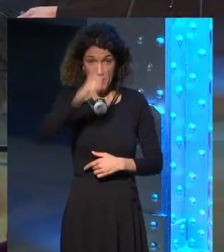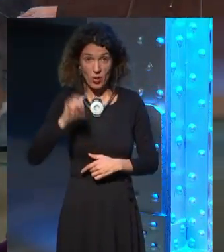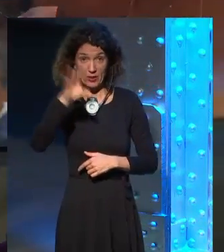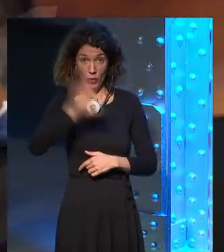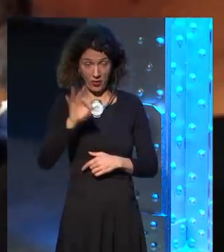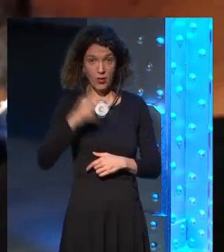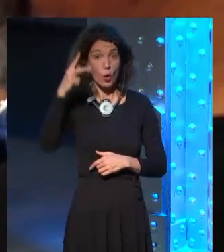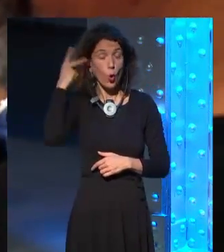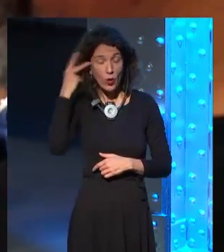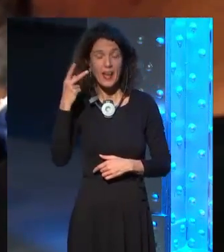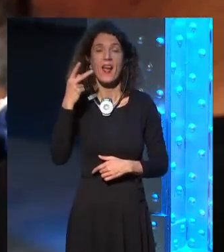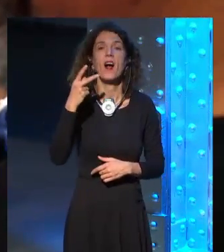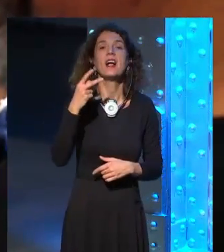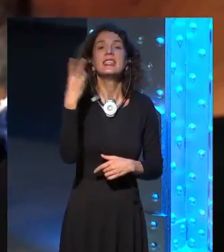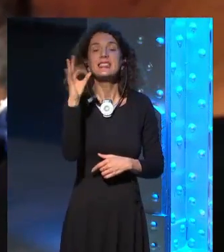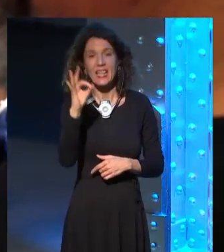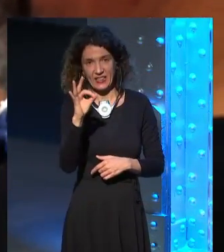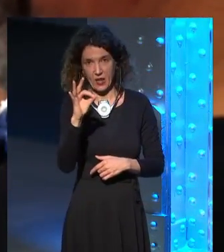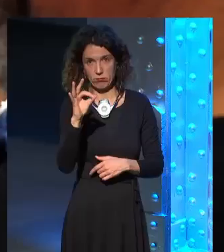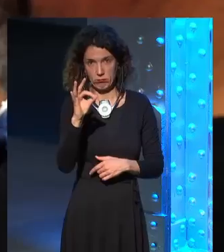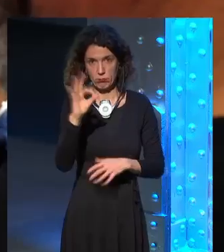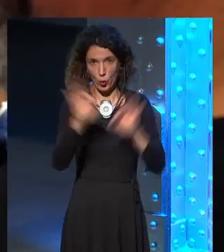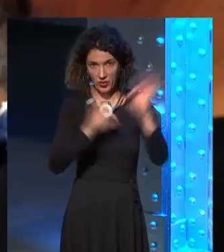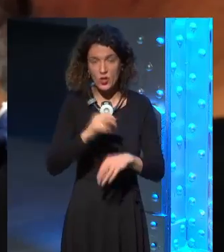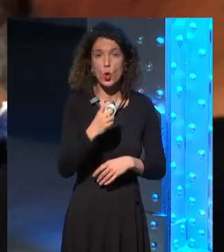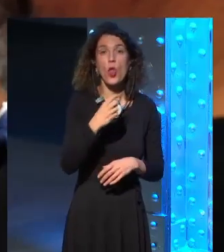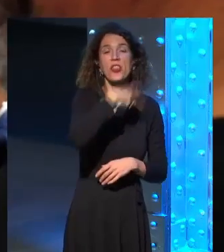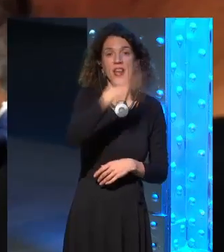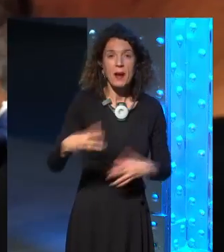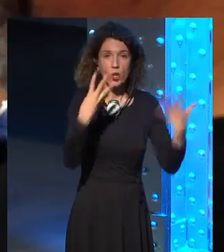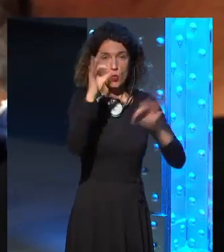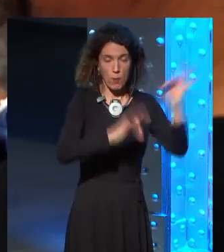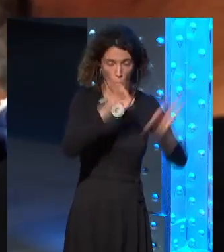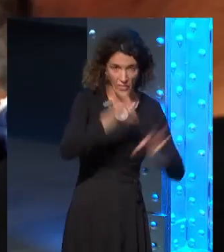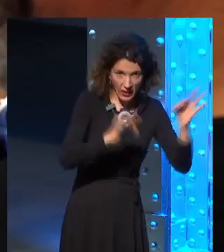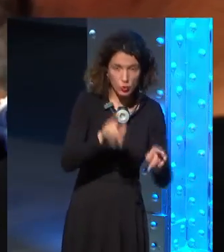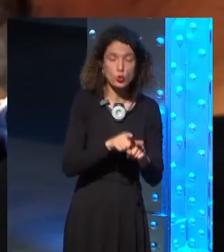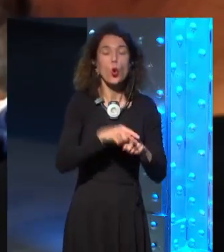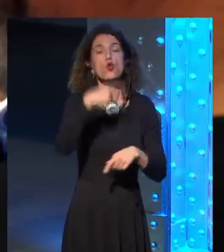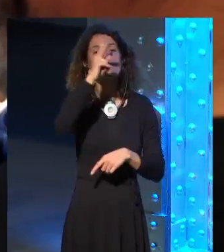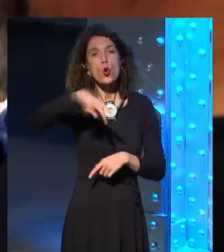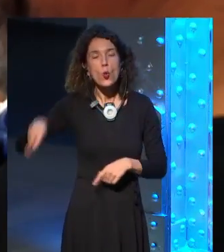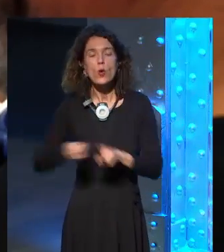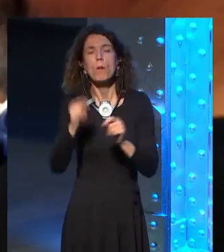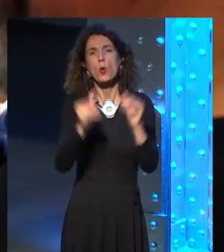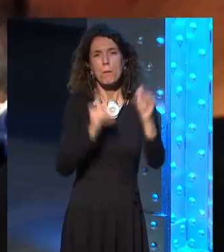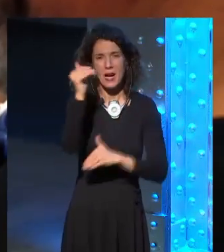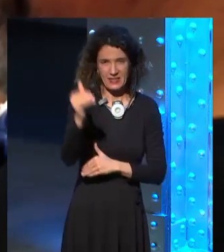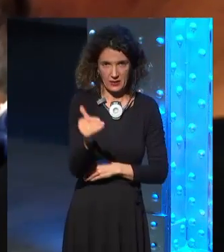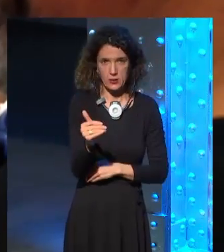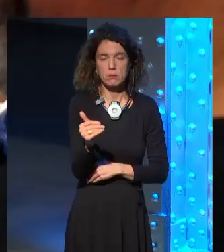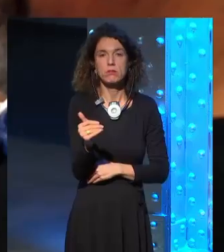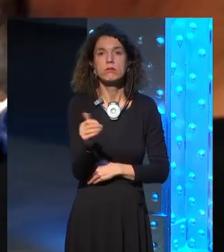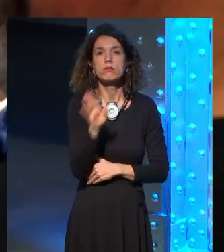it's about 30. Denmark is around 9, I think Norway is a little bit higher. So when you look at the